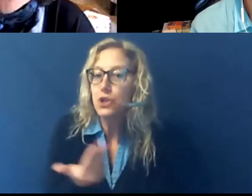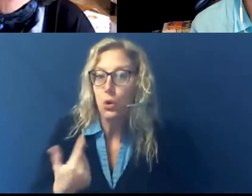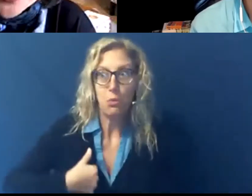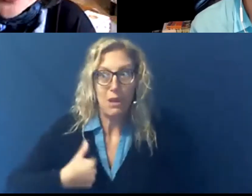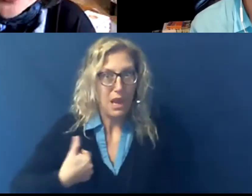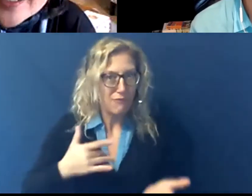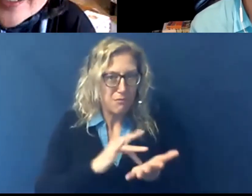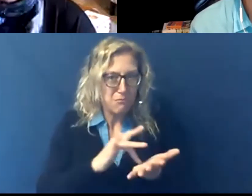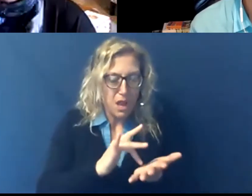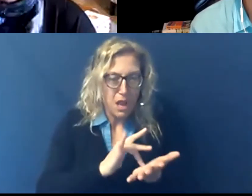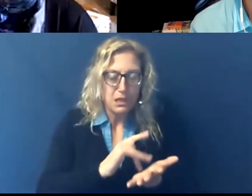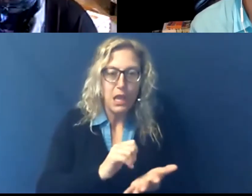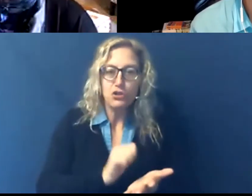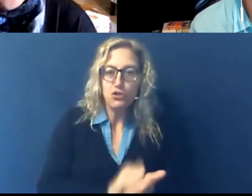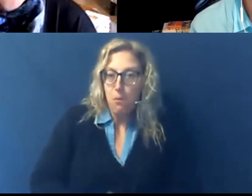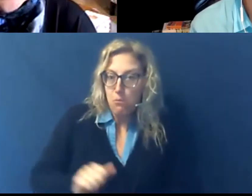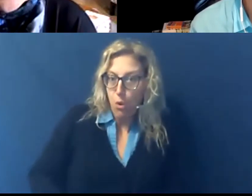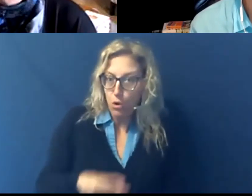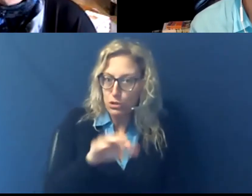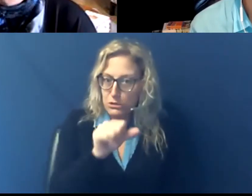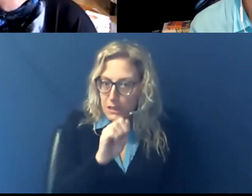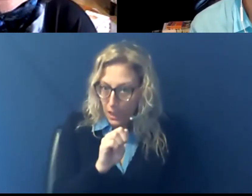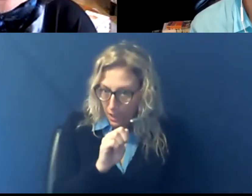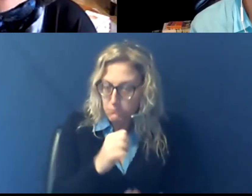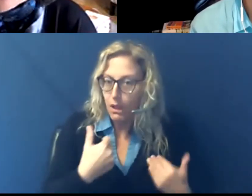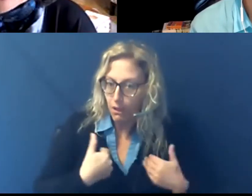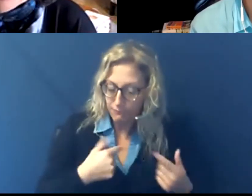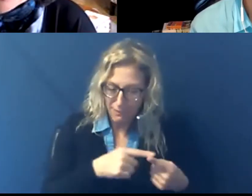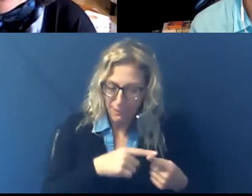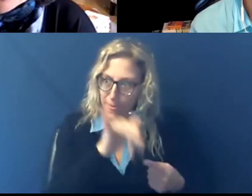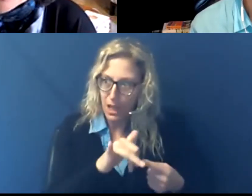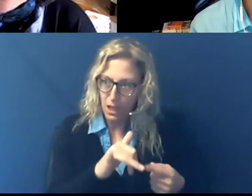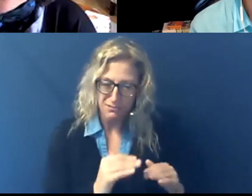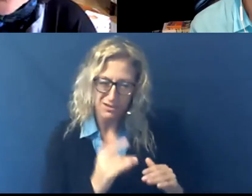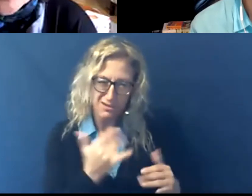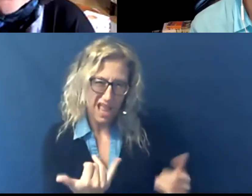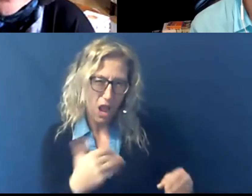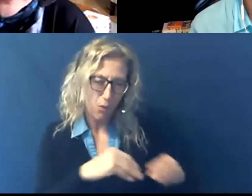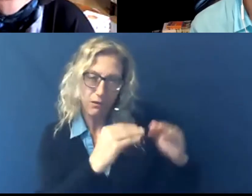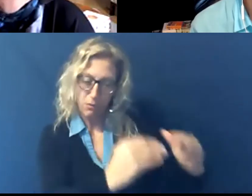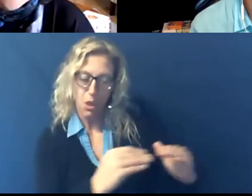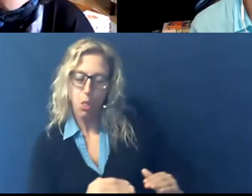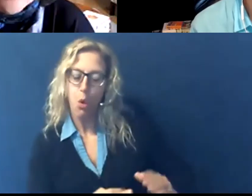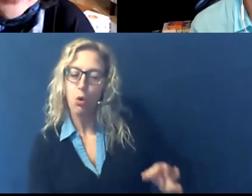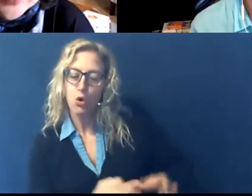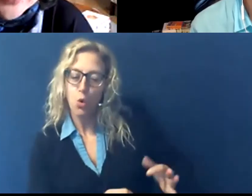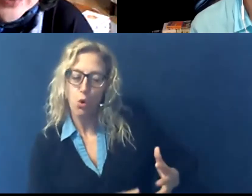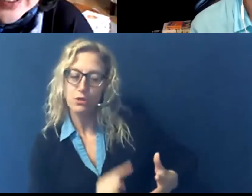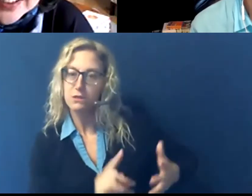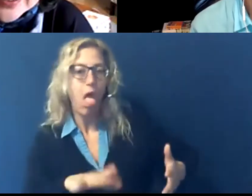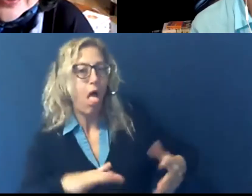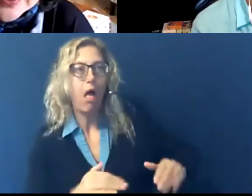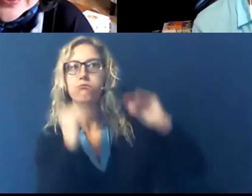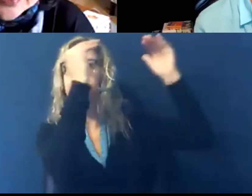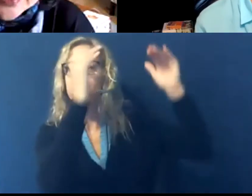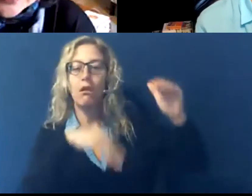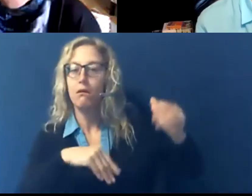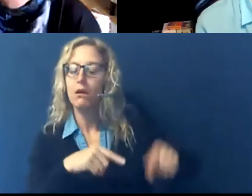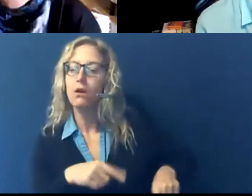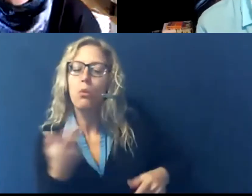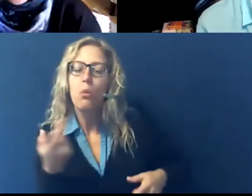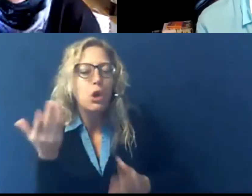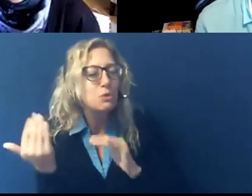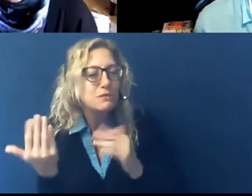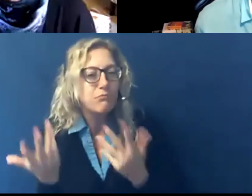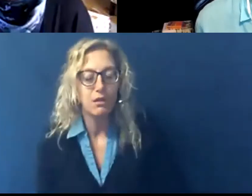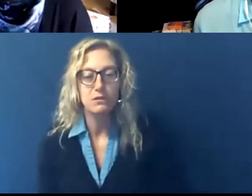medication abortion case that's going through the lower courts, and what do you expect there? So